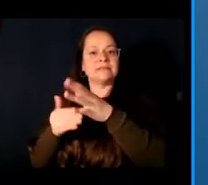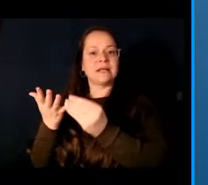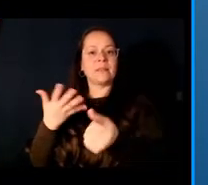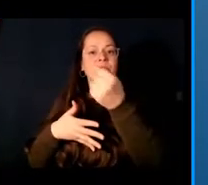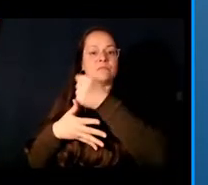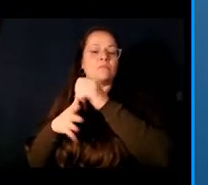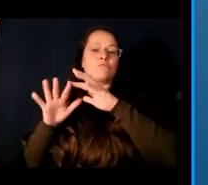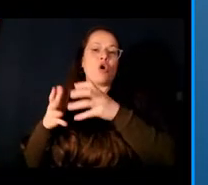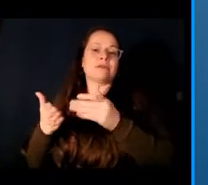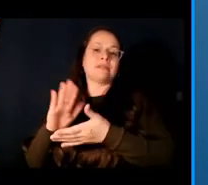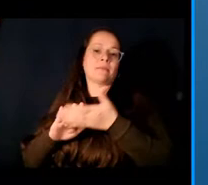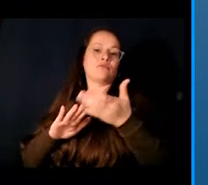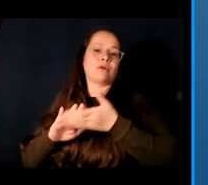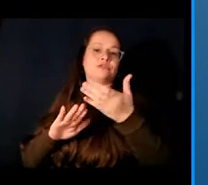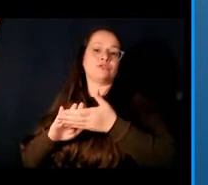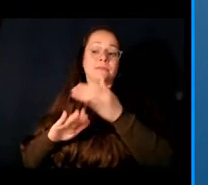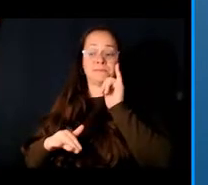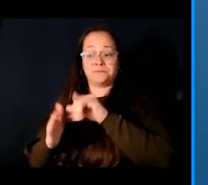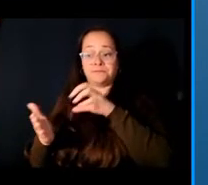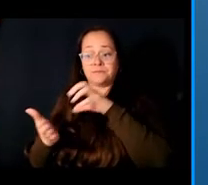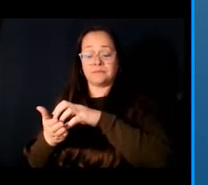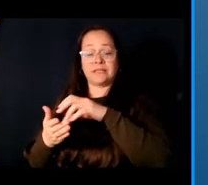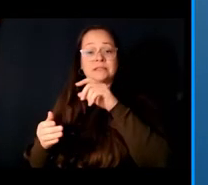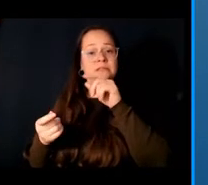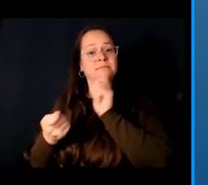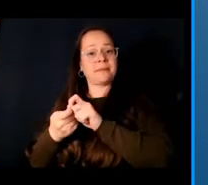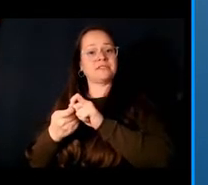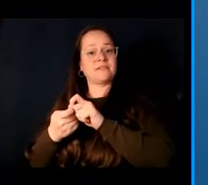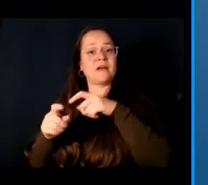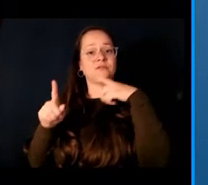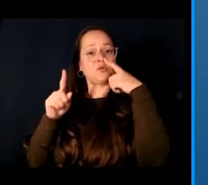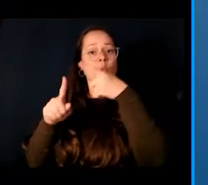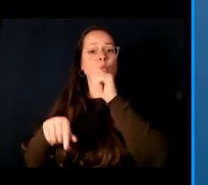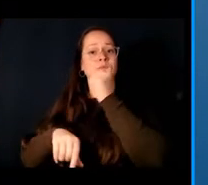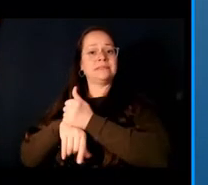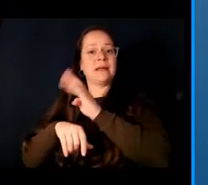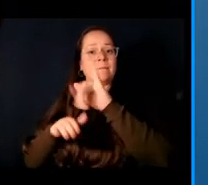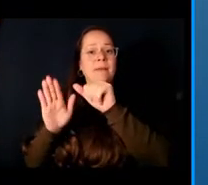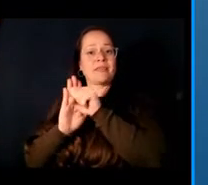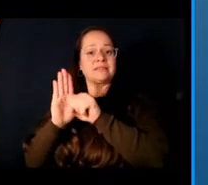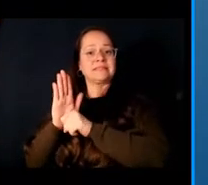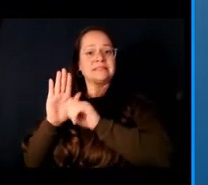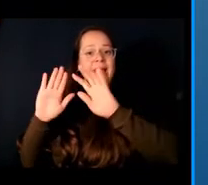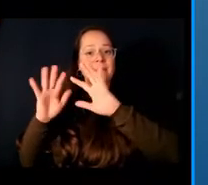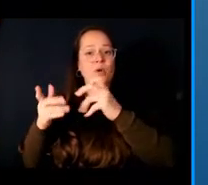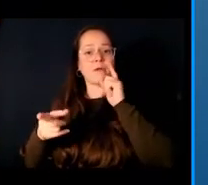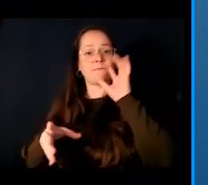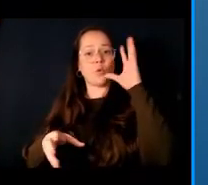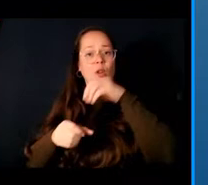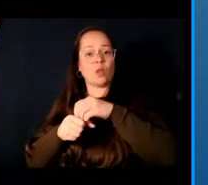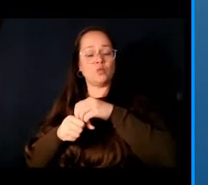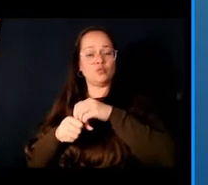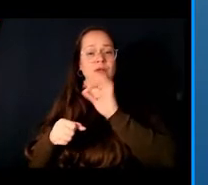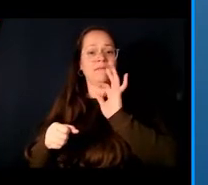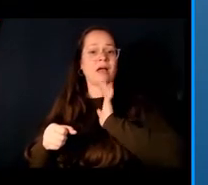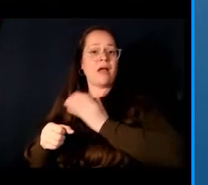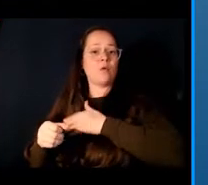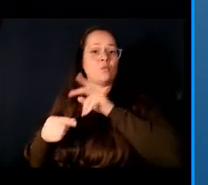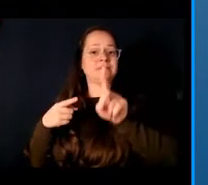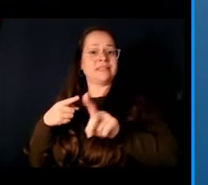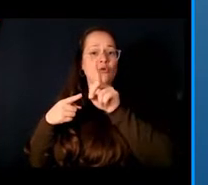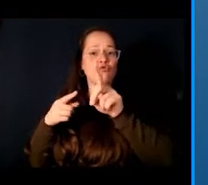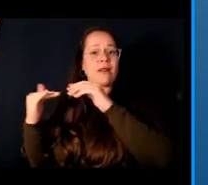operation this section specifies the goals set by the state party for inclusion of our Democratic